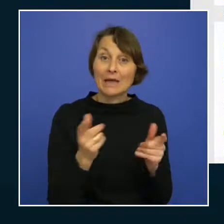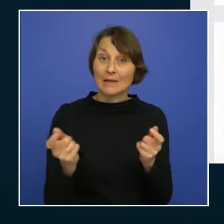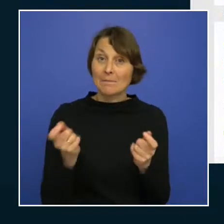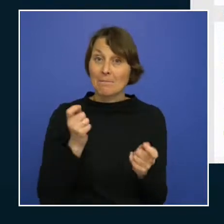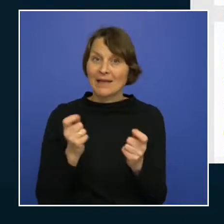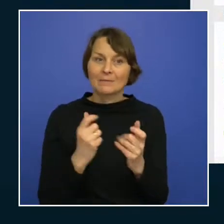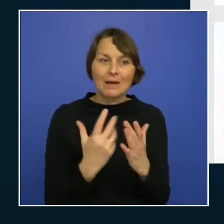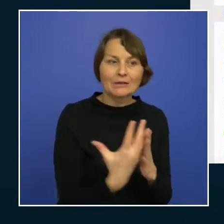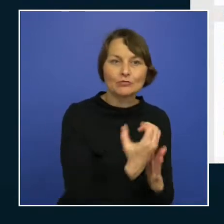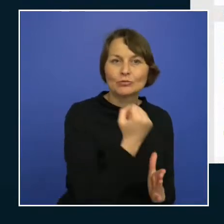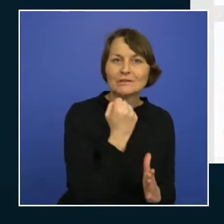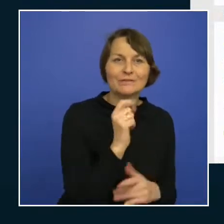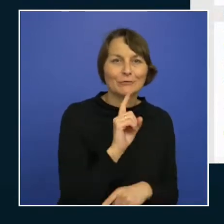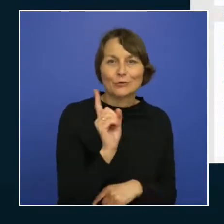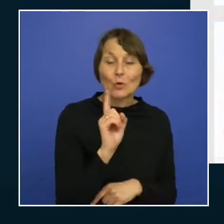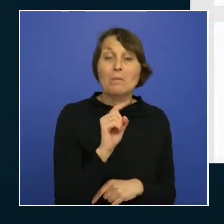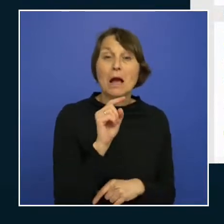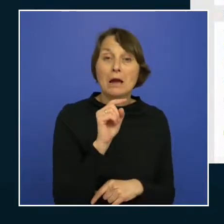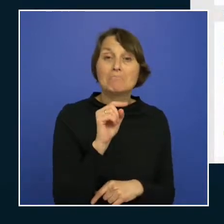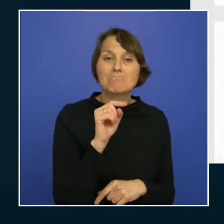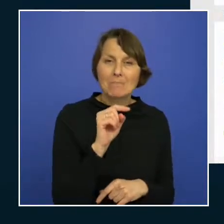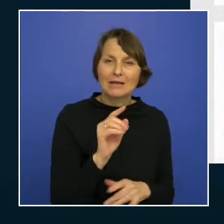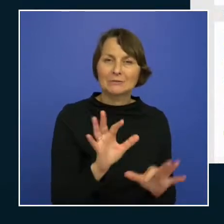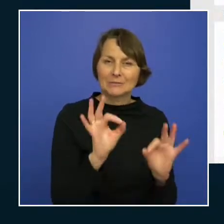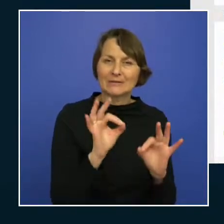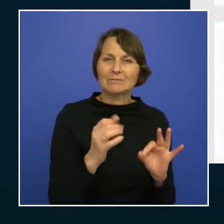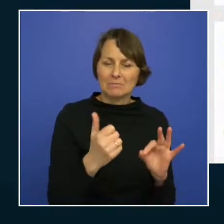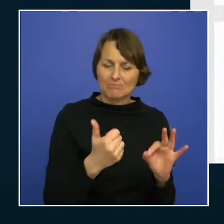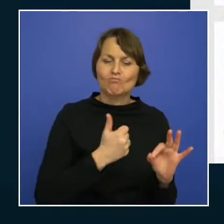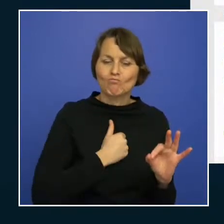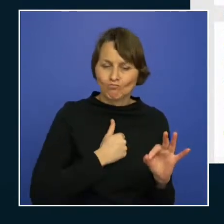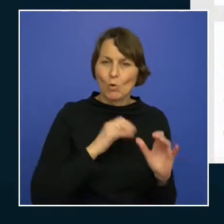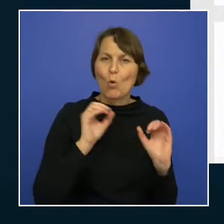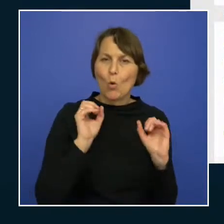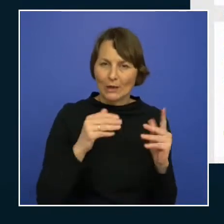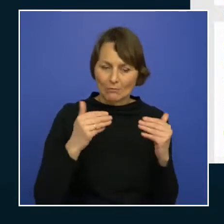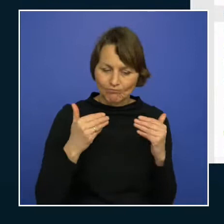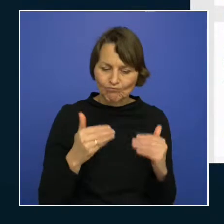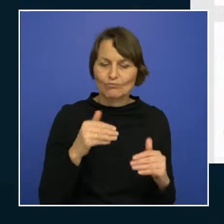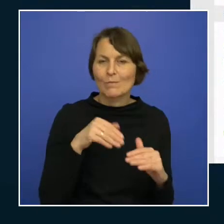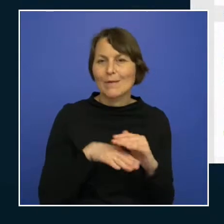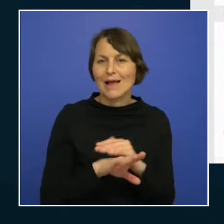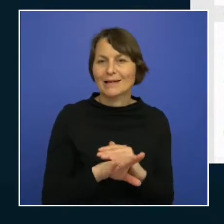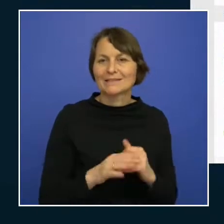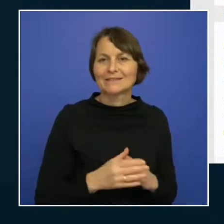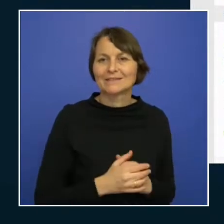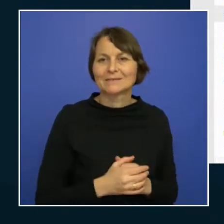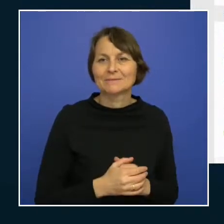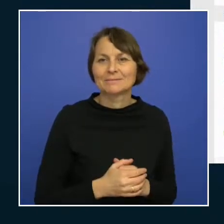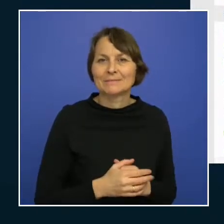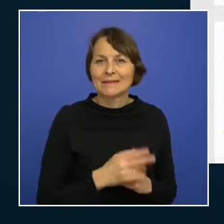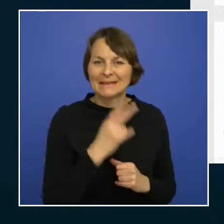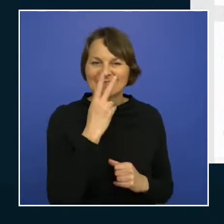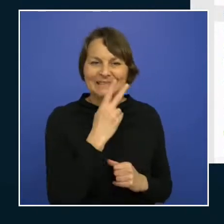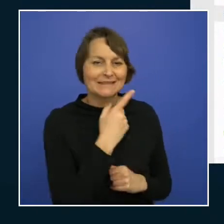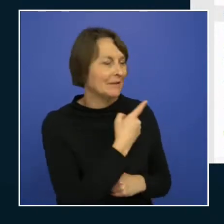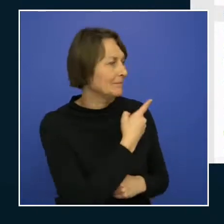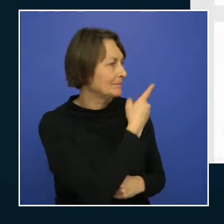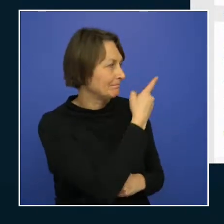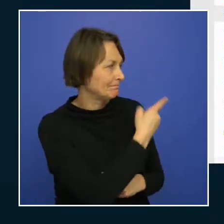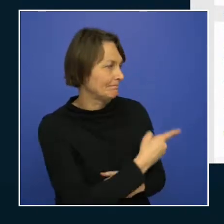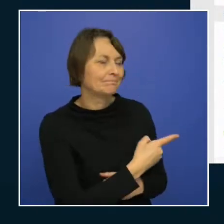secrets. I have to specifically give myself access to do that. And you'll see the application here, the app service